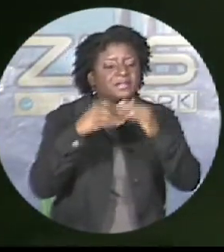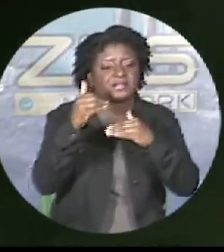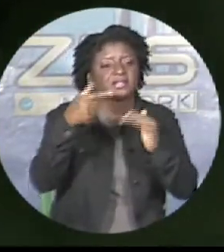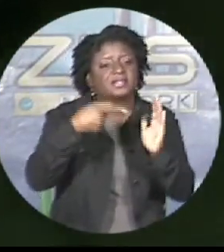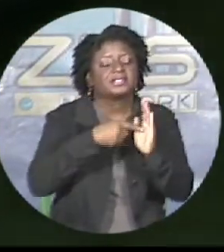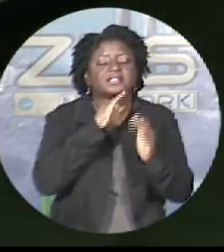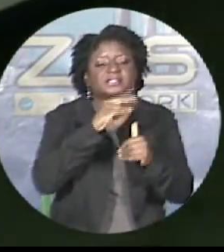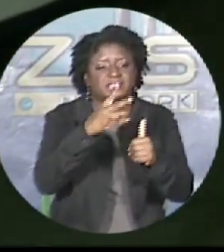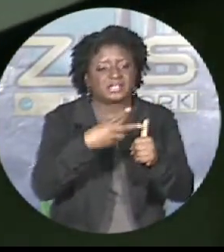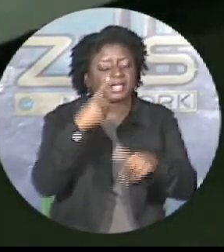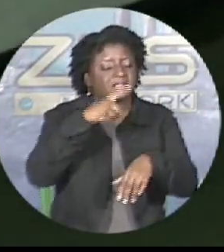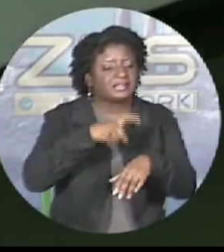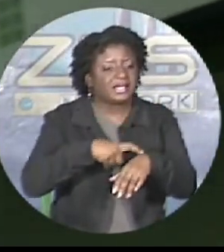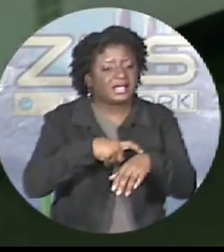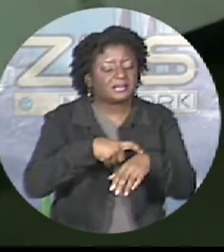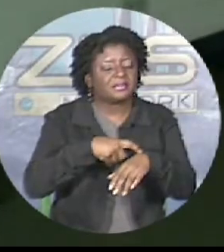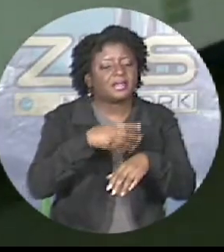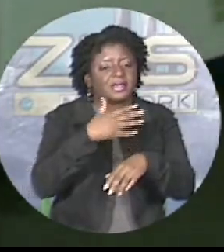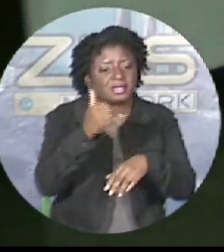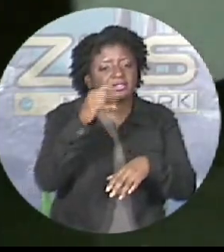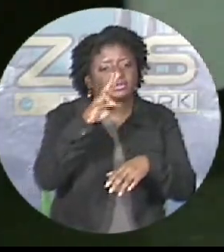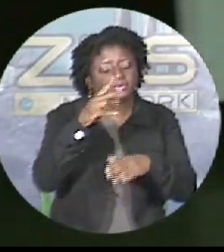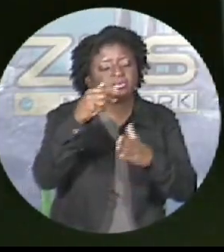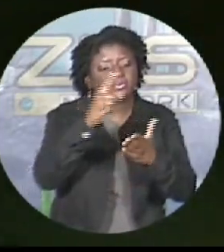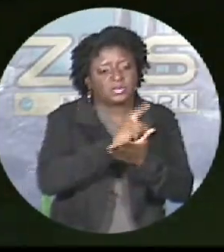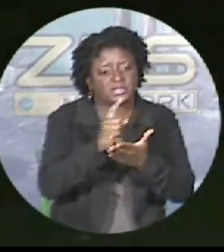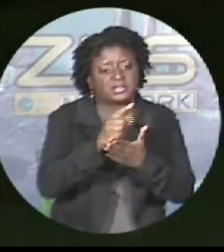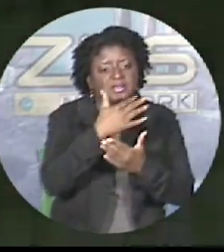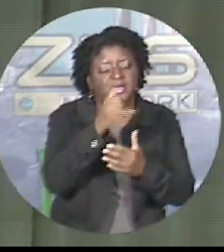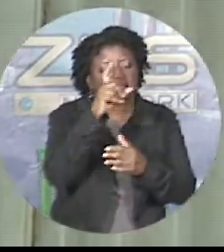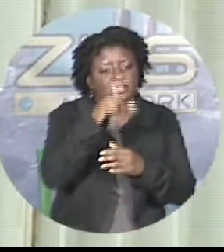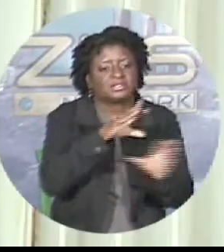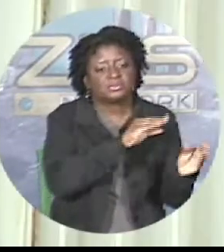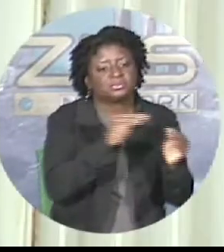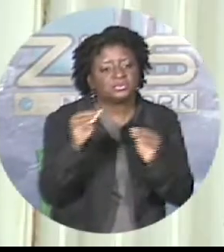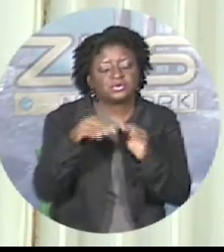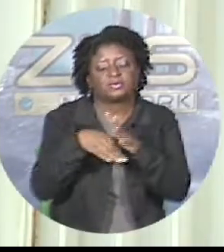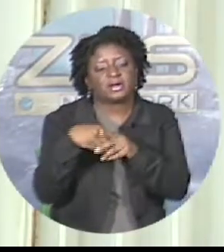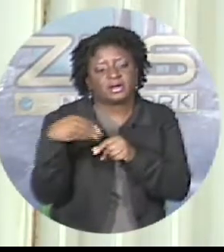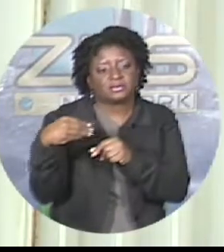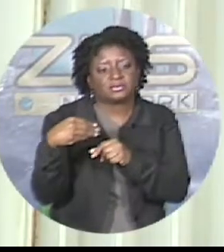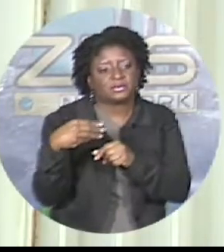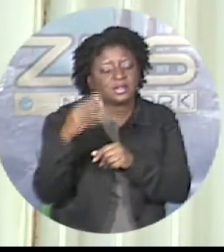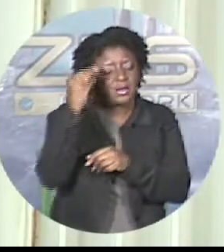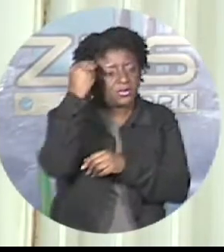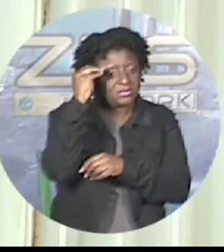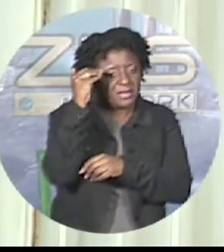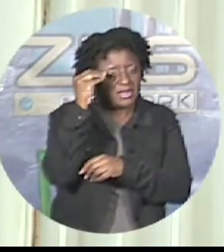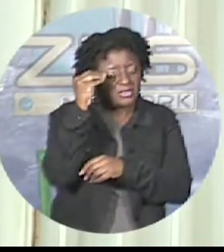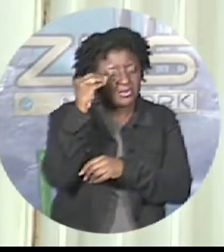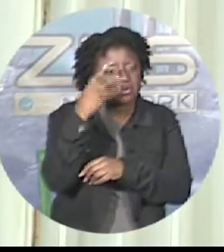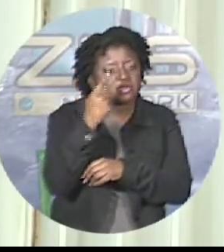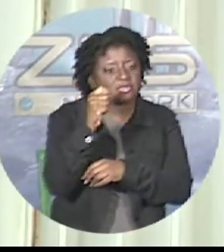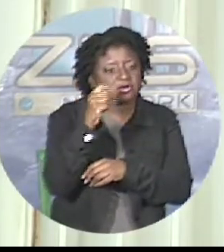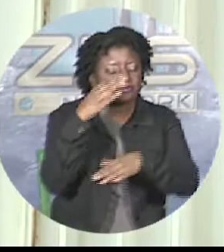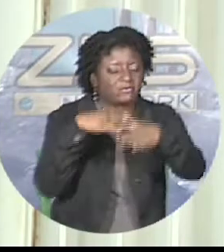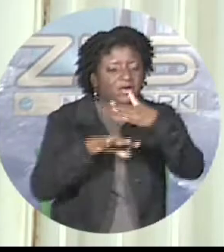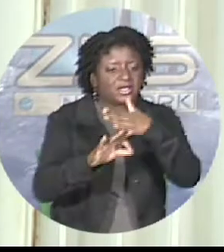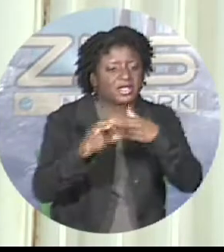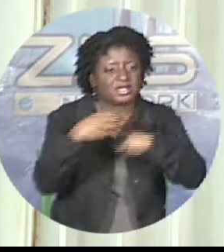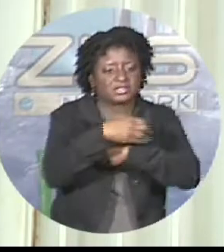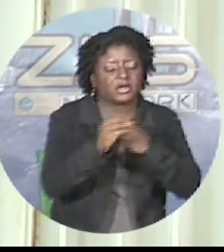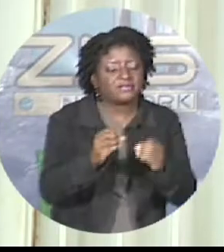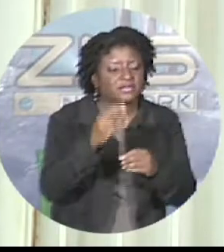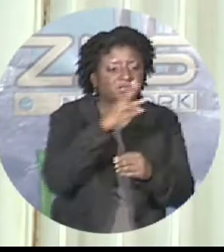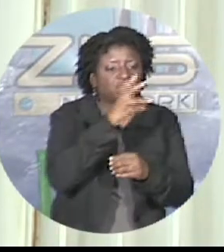they have had to make the move. Matthew, the forecast office was cleaned and